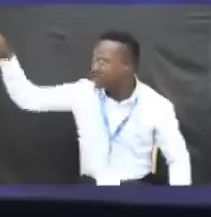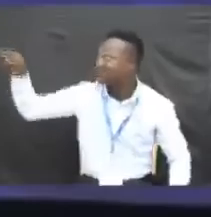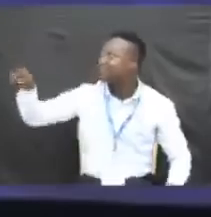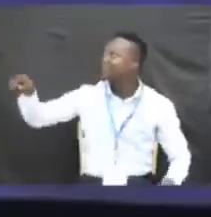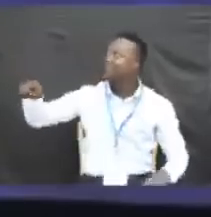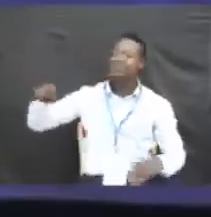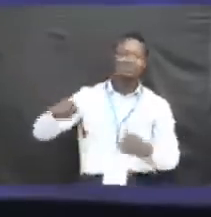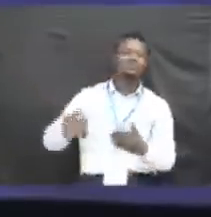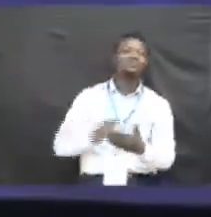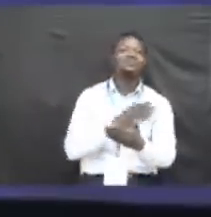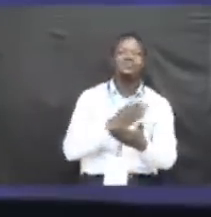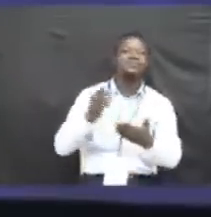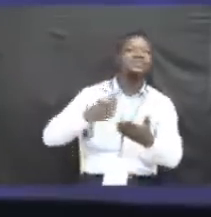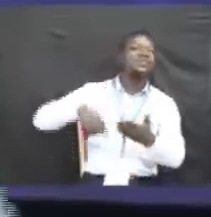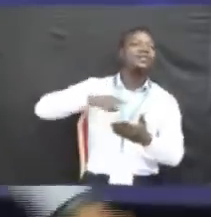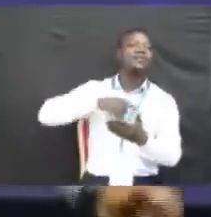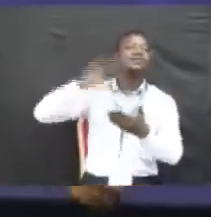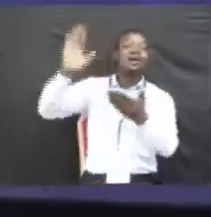Hallelujah.